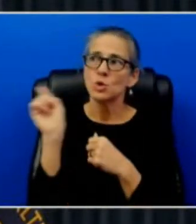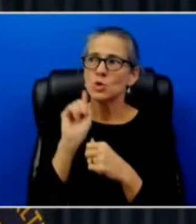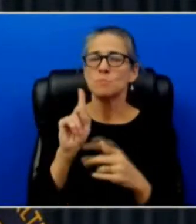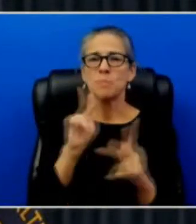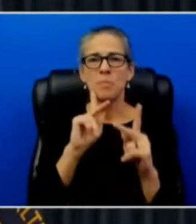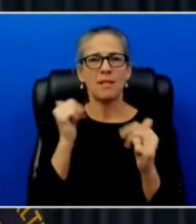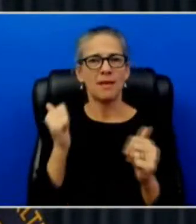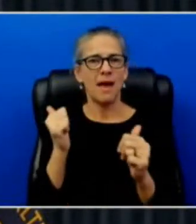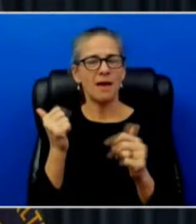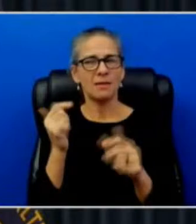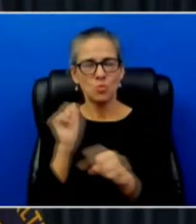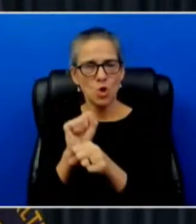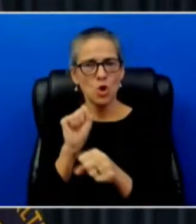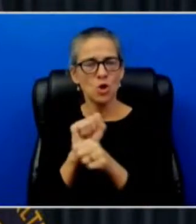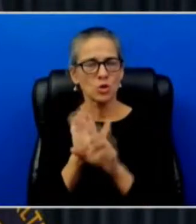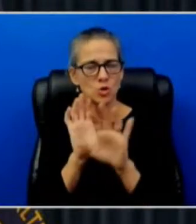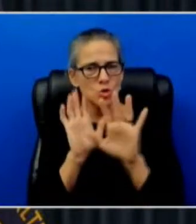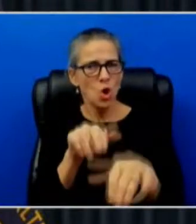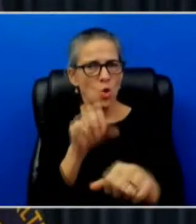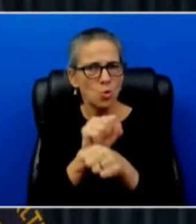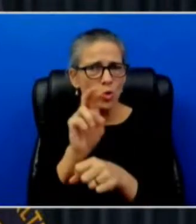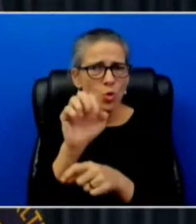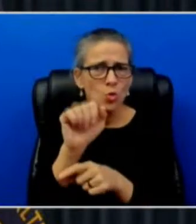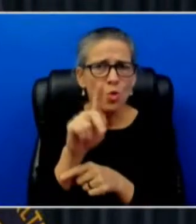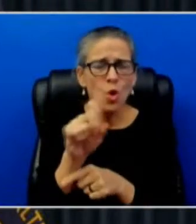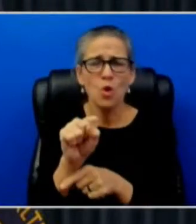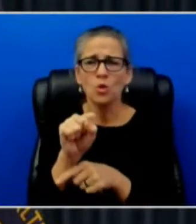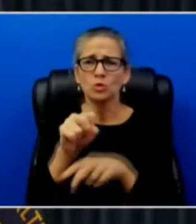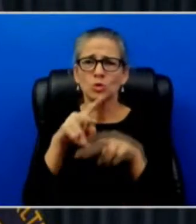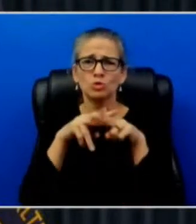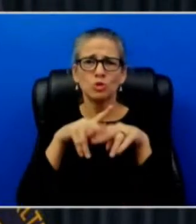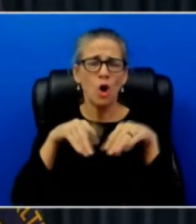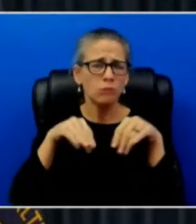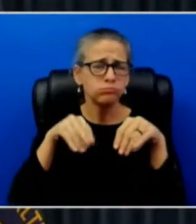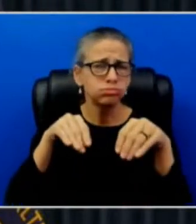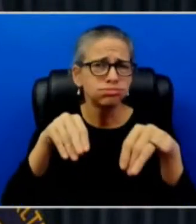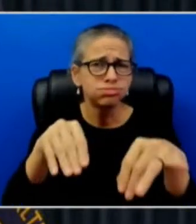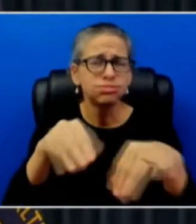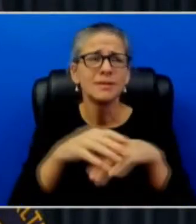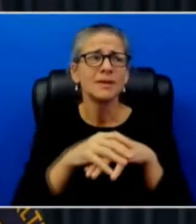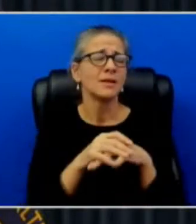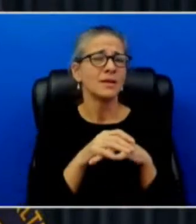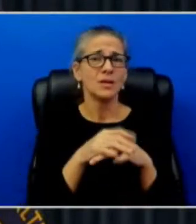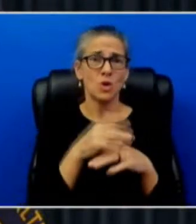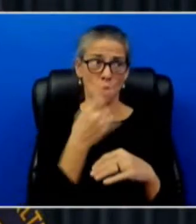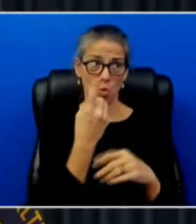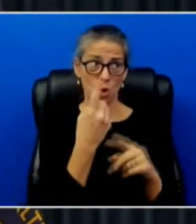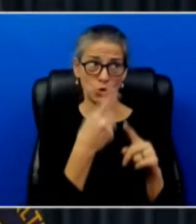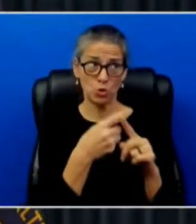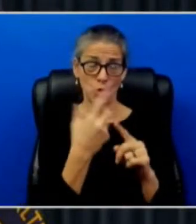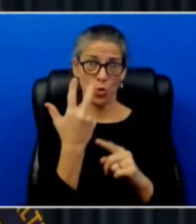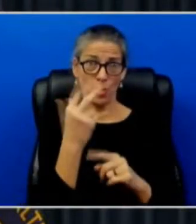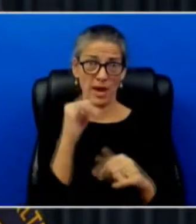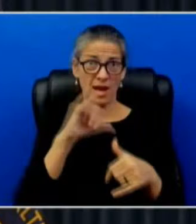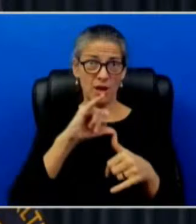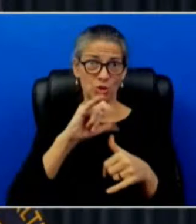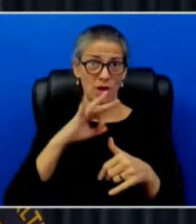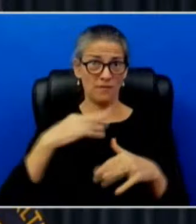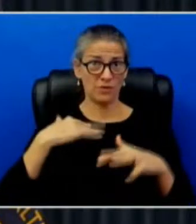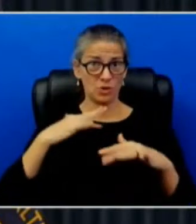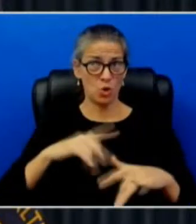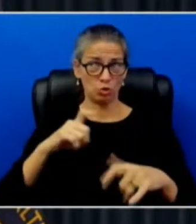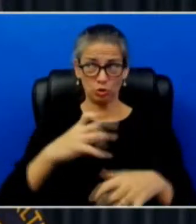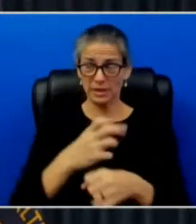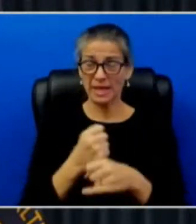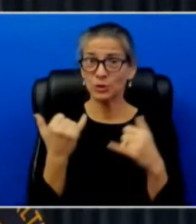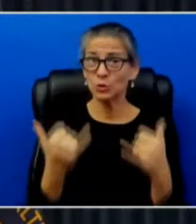the roads for salt, to let us deal with the 1 to 3 inches of snow that's expected throughout the rest of the day, and to